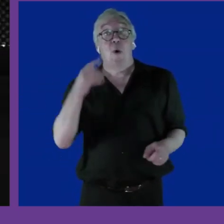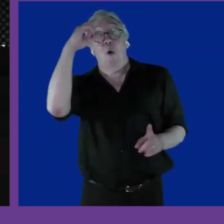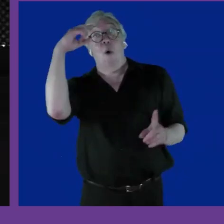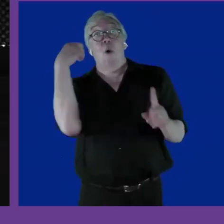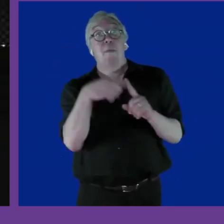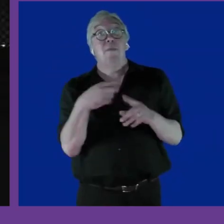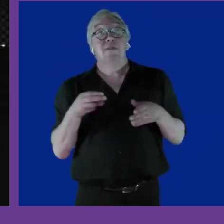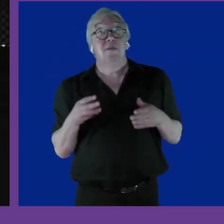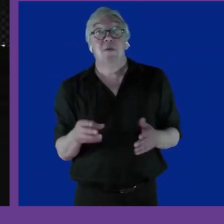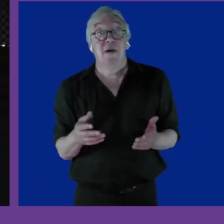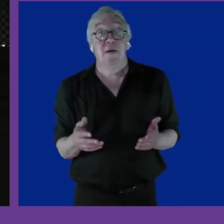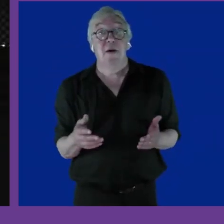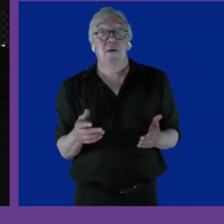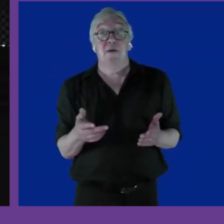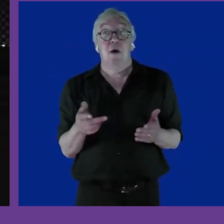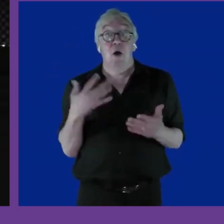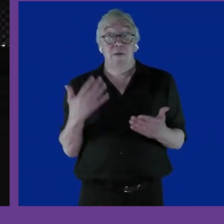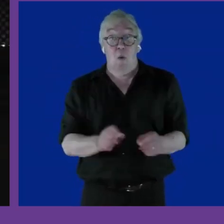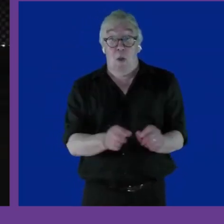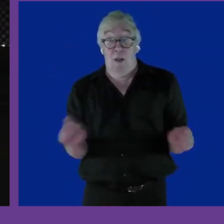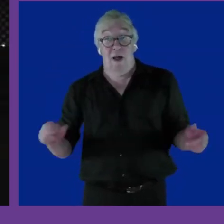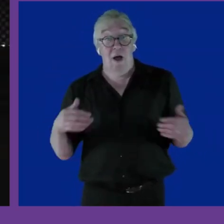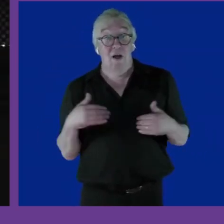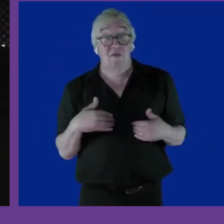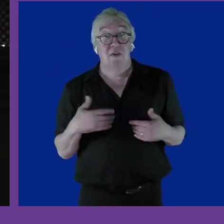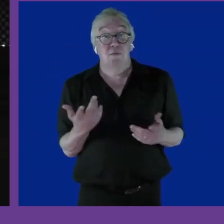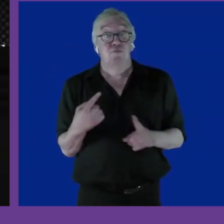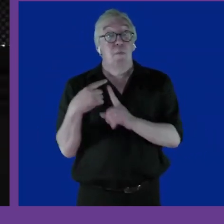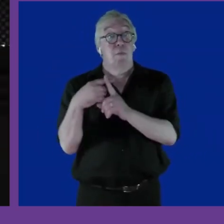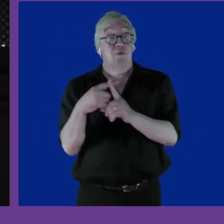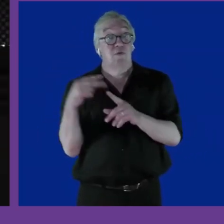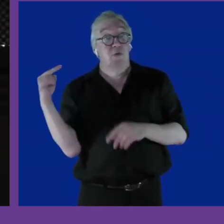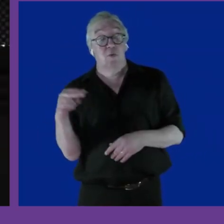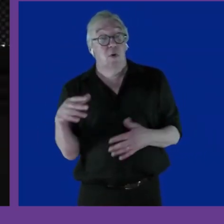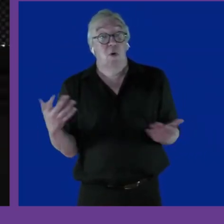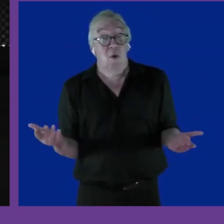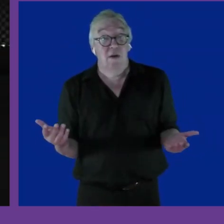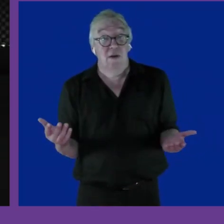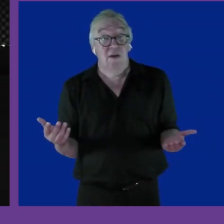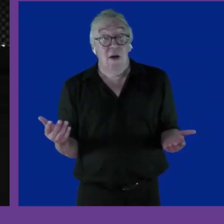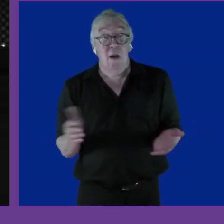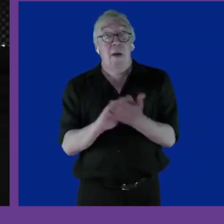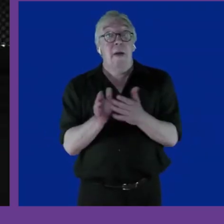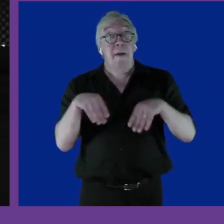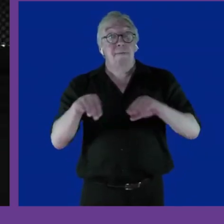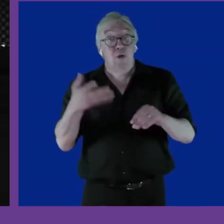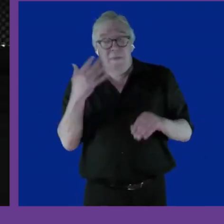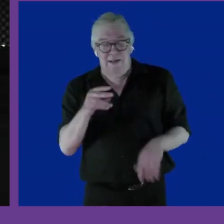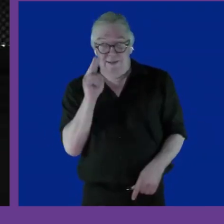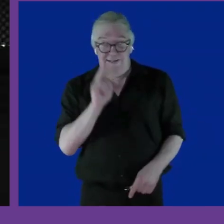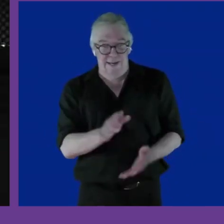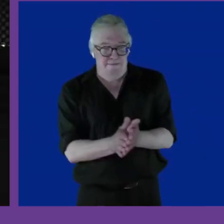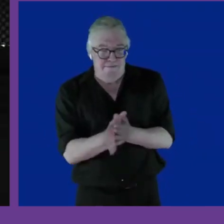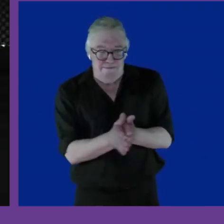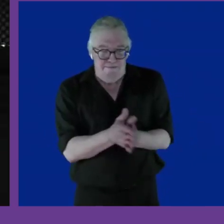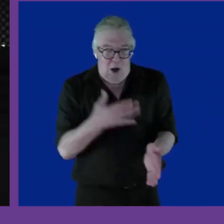to look at the fact that there is fragmentation today is simply, you know, it's the result of the fact that market players have been seeing this trend,